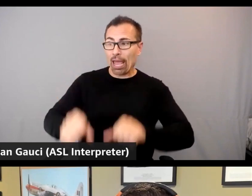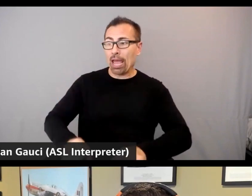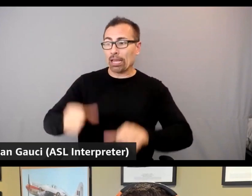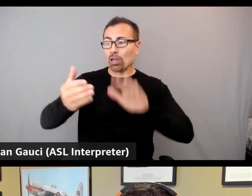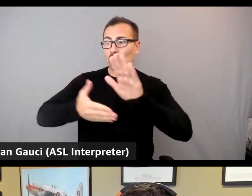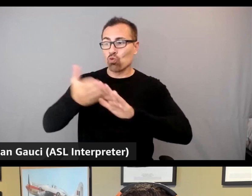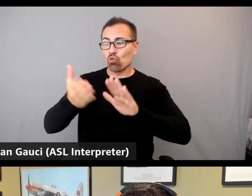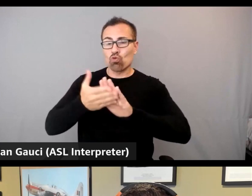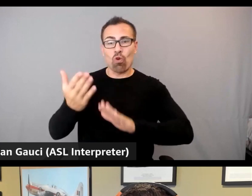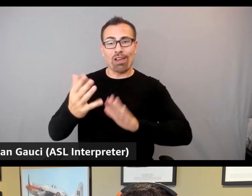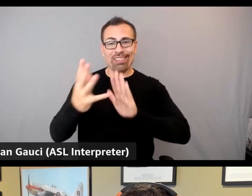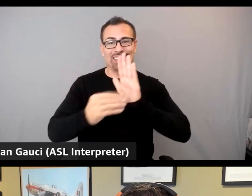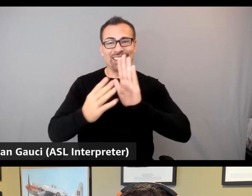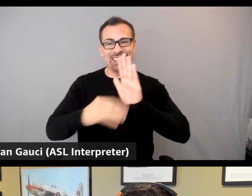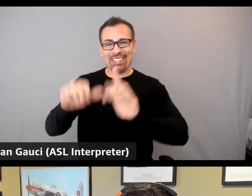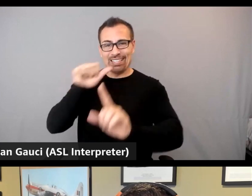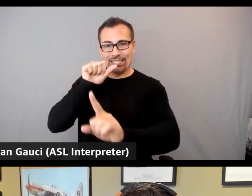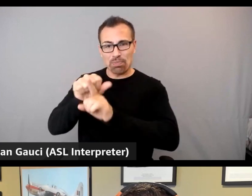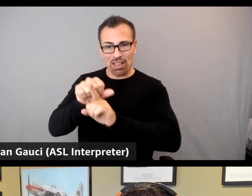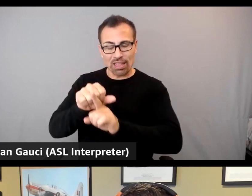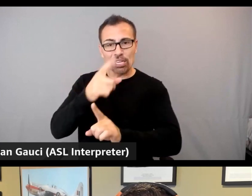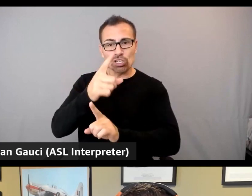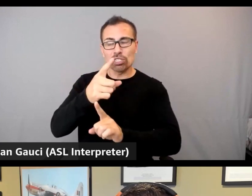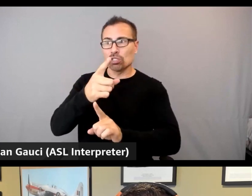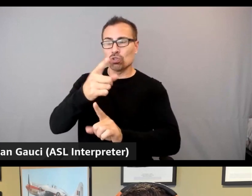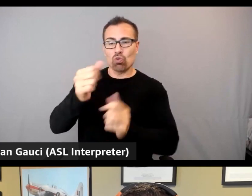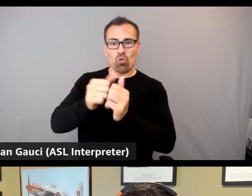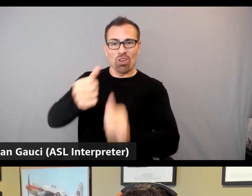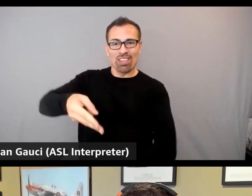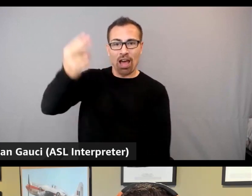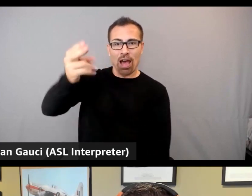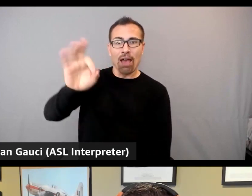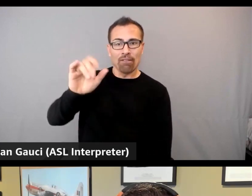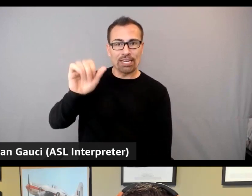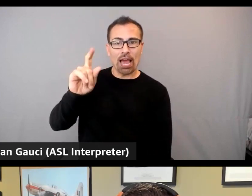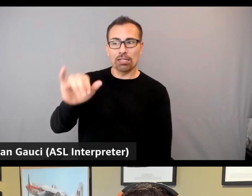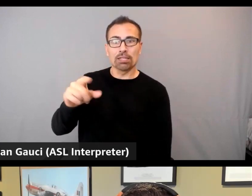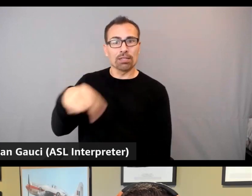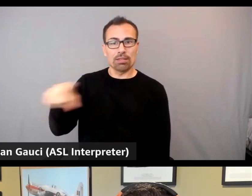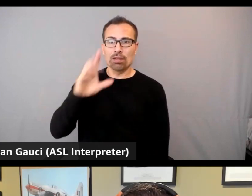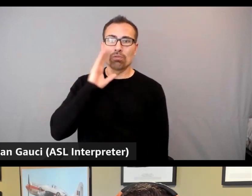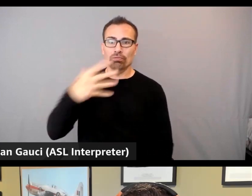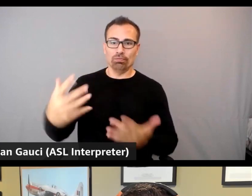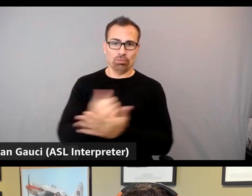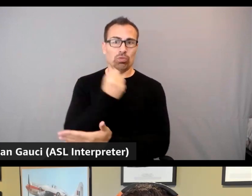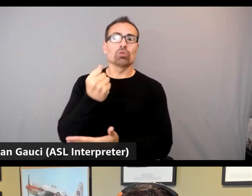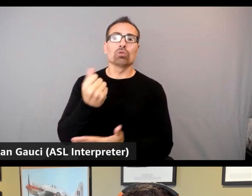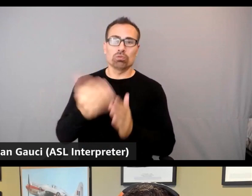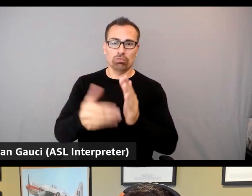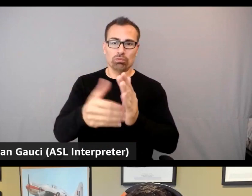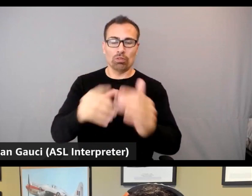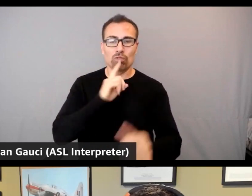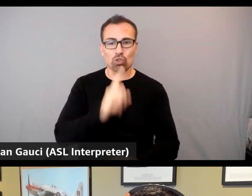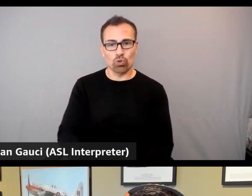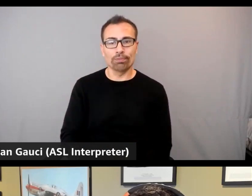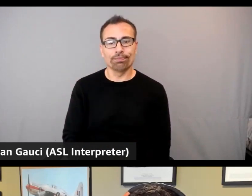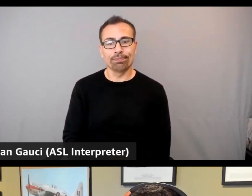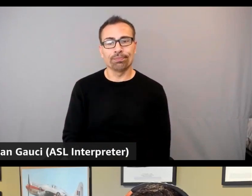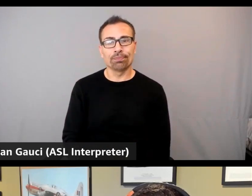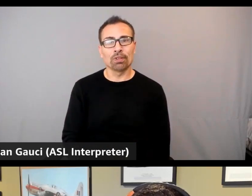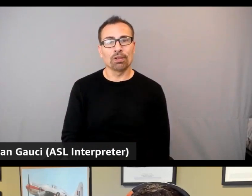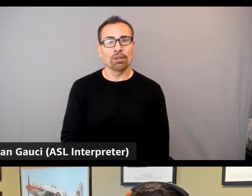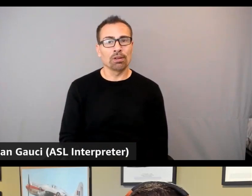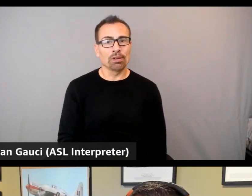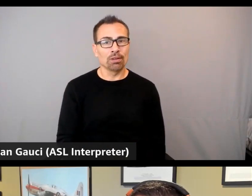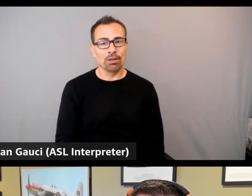high fidelity, you already have a huge application and use case for your quantum computers, for sure. Yep. Yeah, Jordan, I just want to